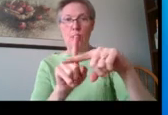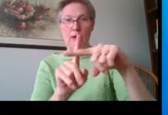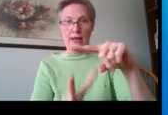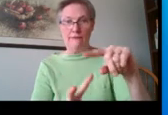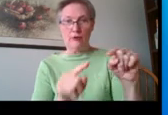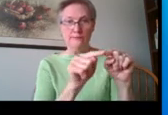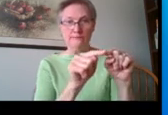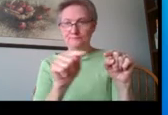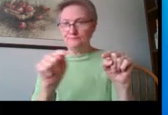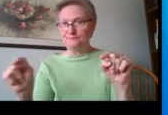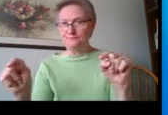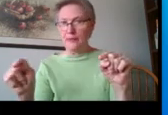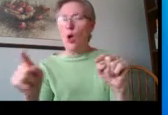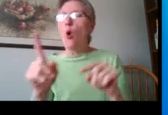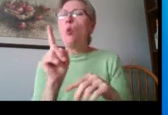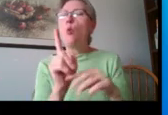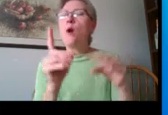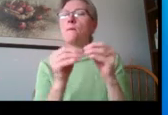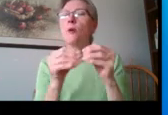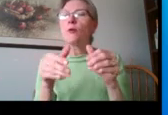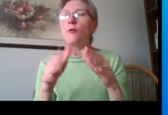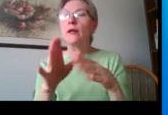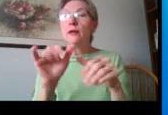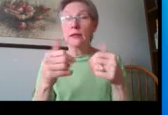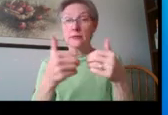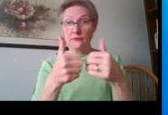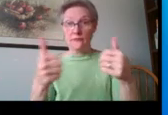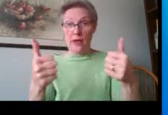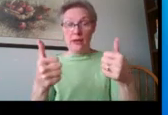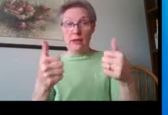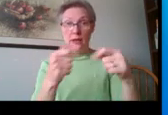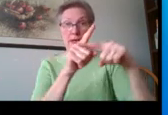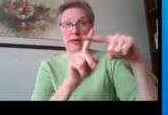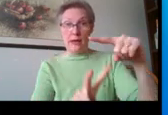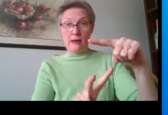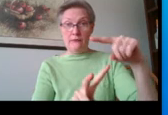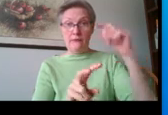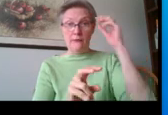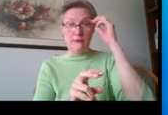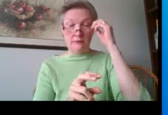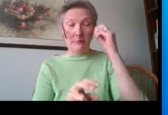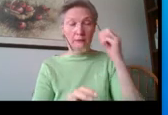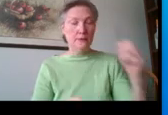right? Okay, there's one more way. Do you know what way this is?